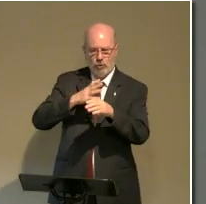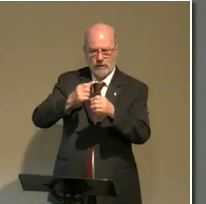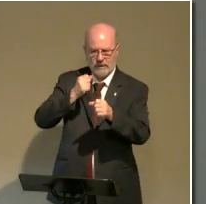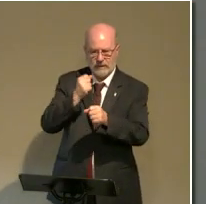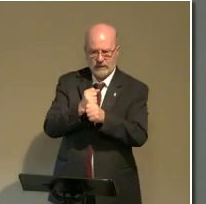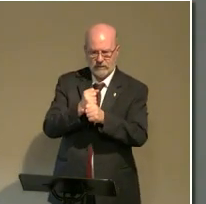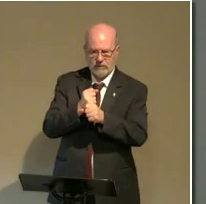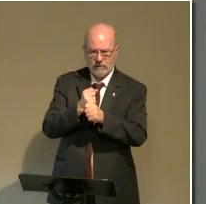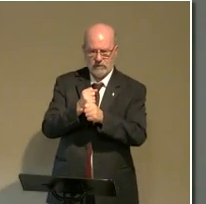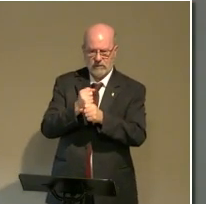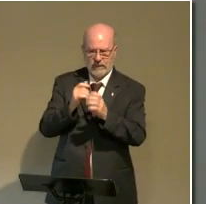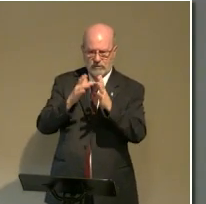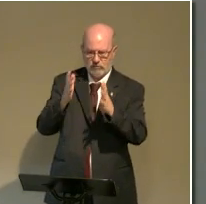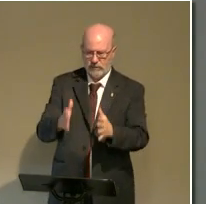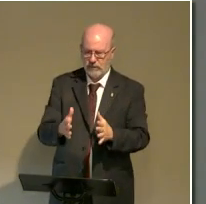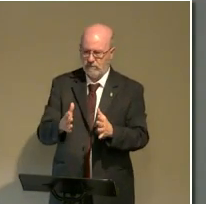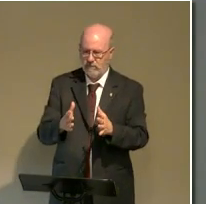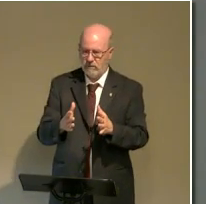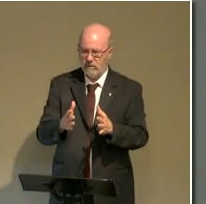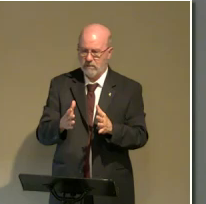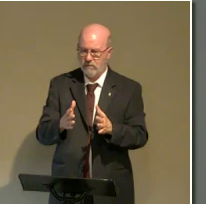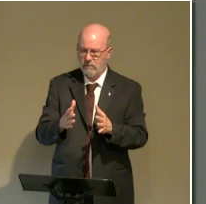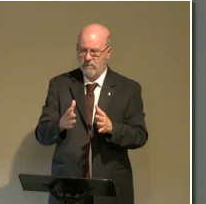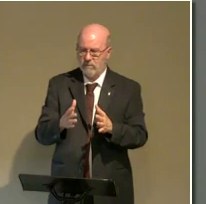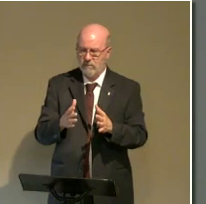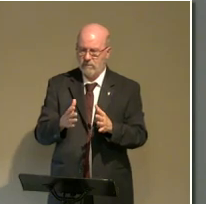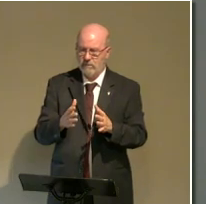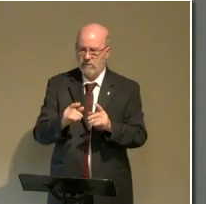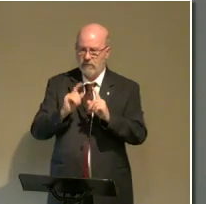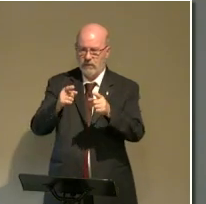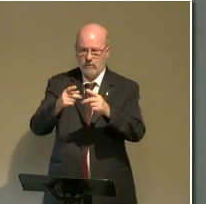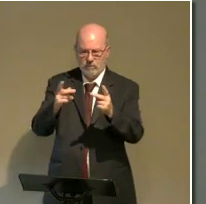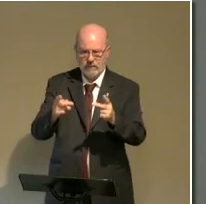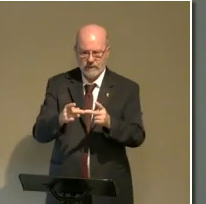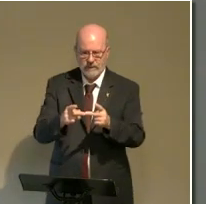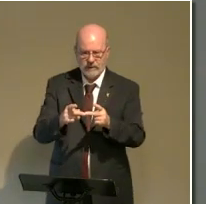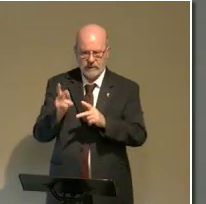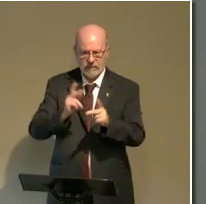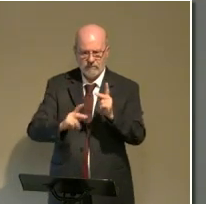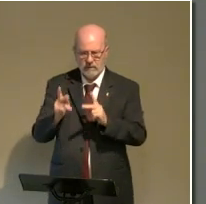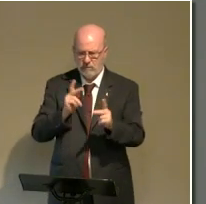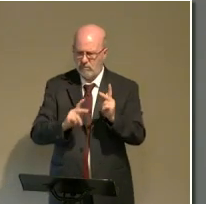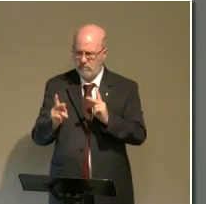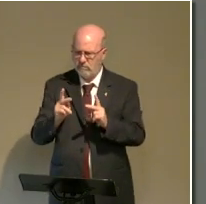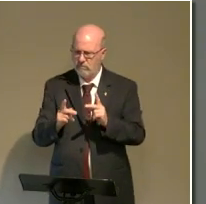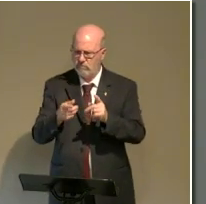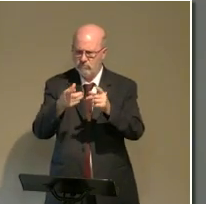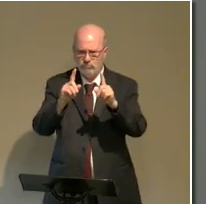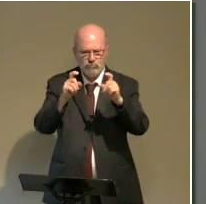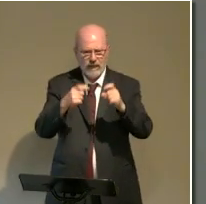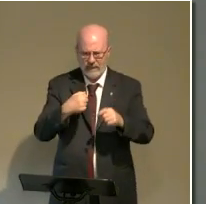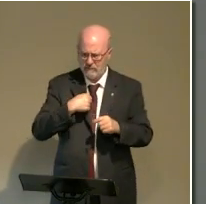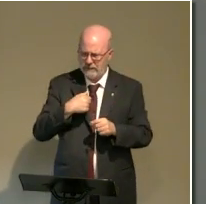years as being a Christian, I would go places and people would ask me,